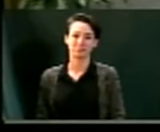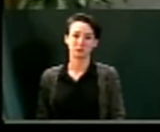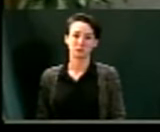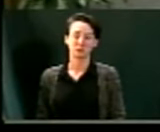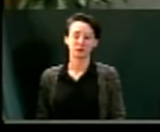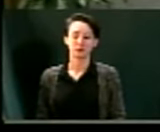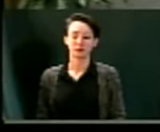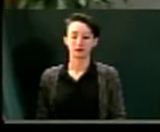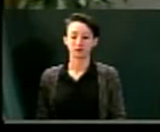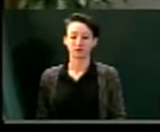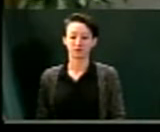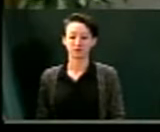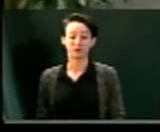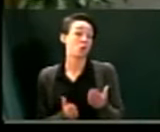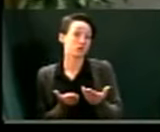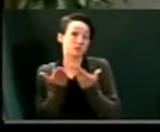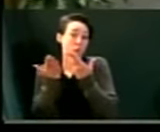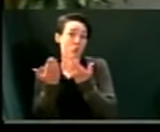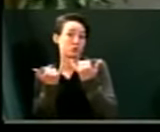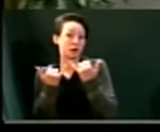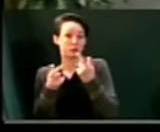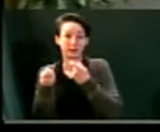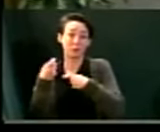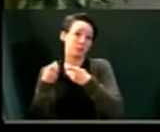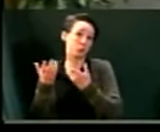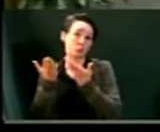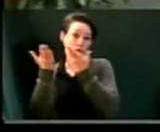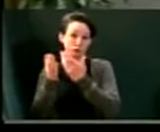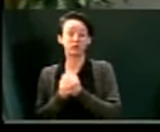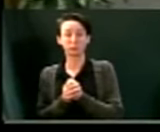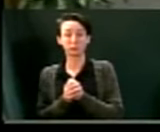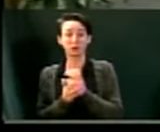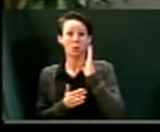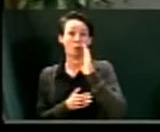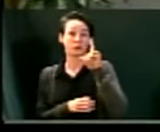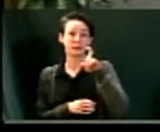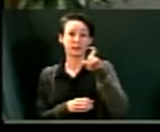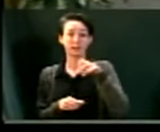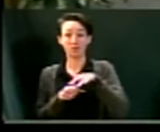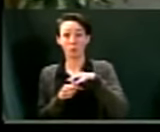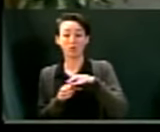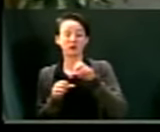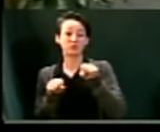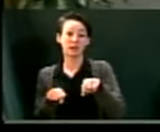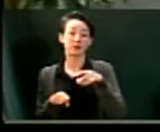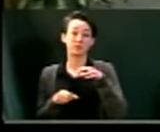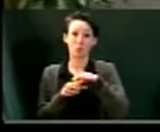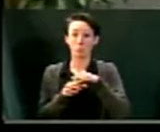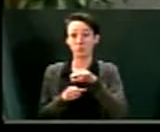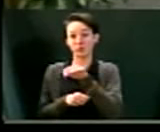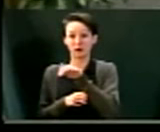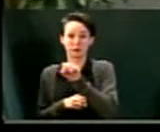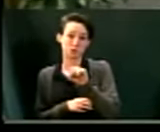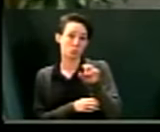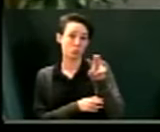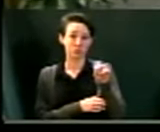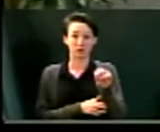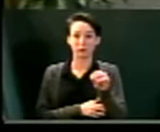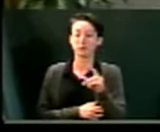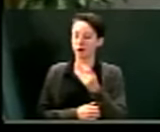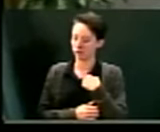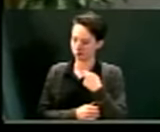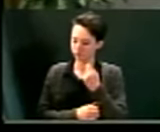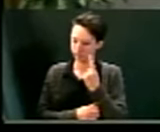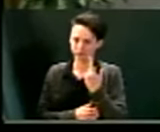Well, it's a motion now, a substitute motion that we'll need to vote on. You can vote yes or no. I get that,